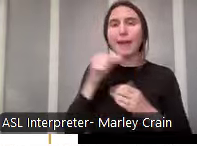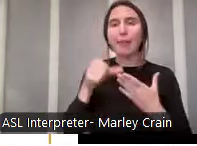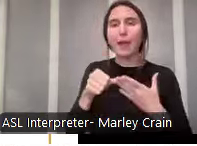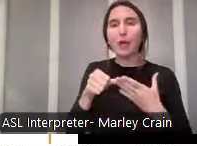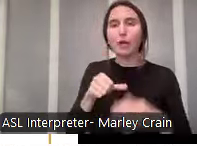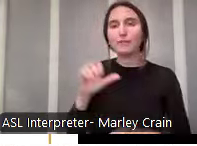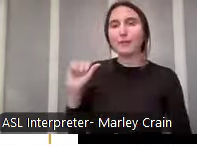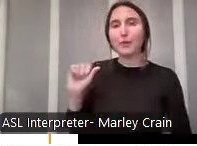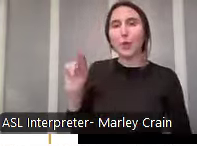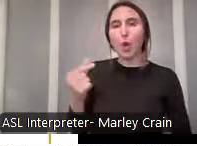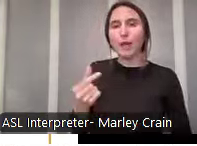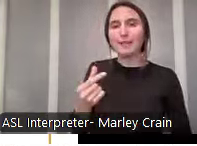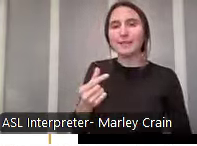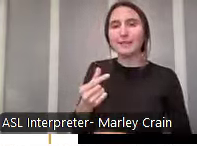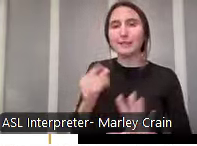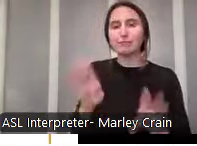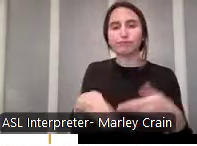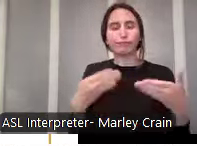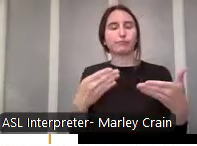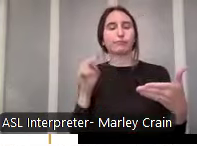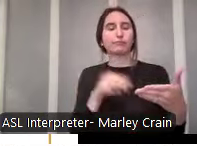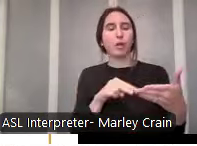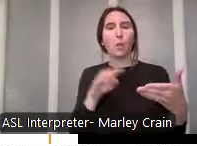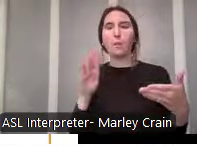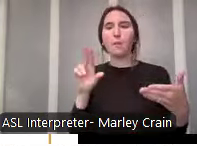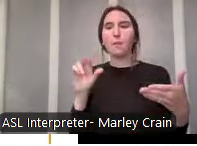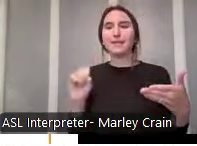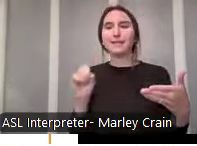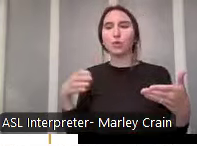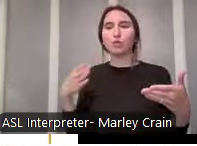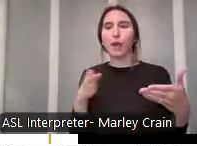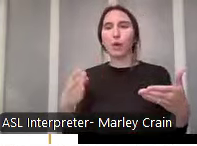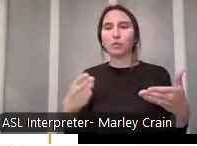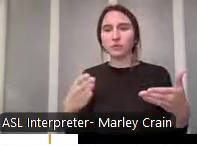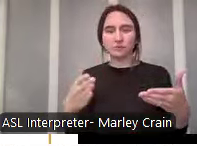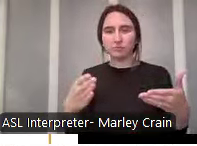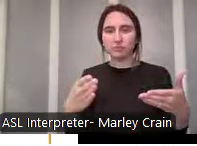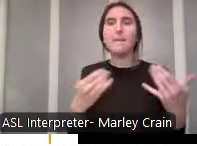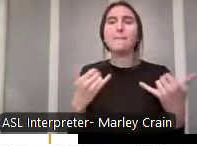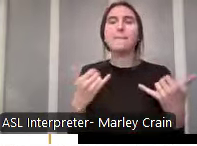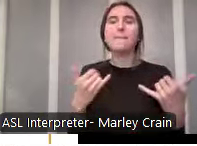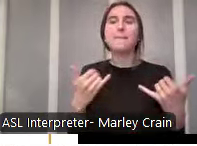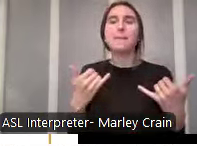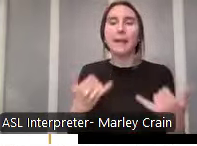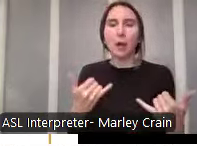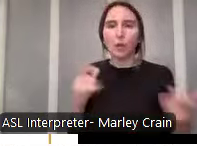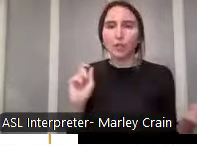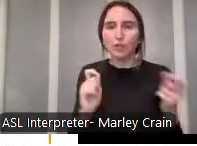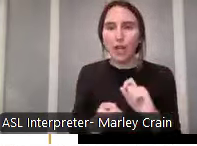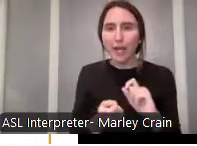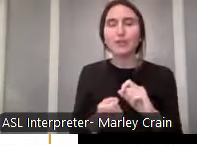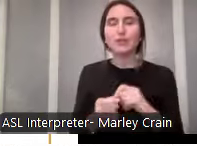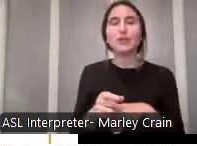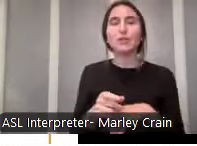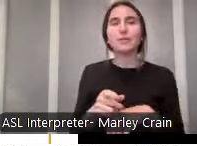my child's bus route was. Then it switched so that the only way you could find out what your child's bus route was to log into